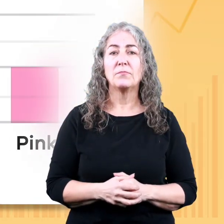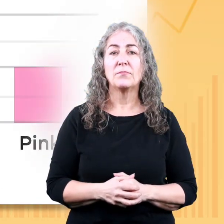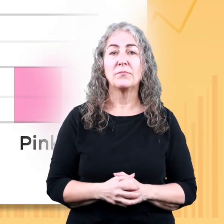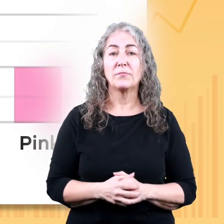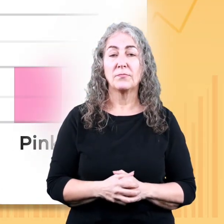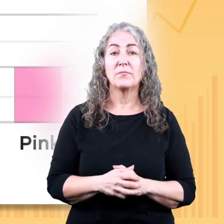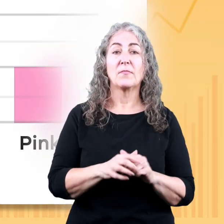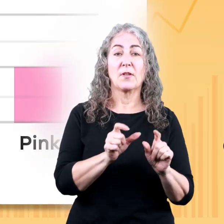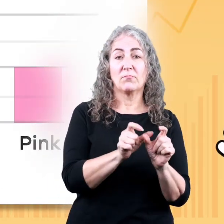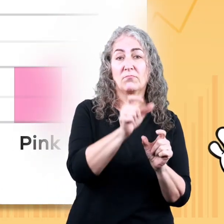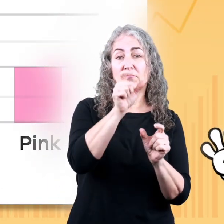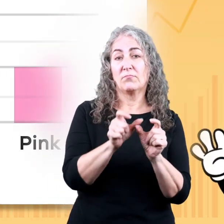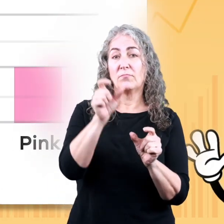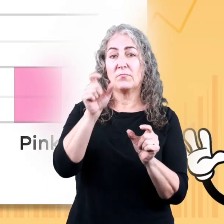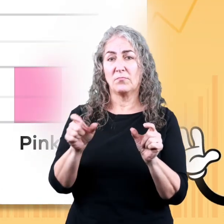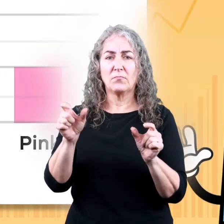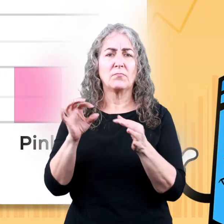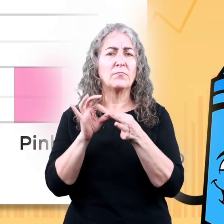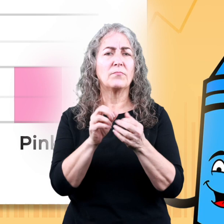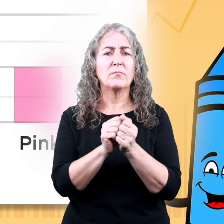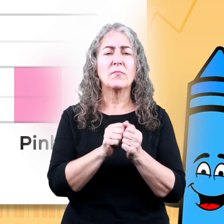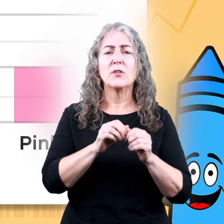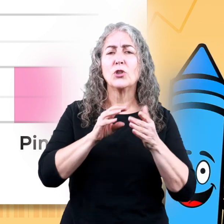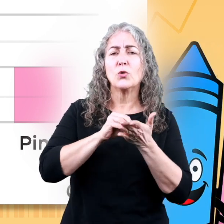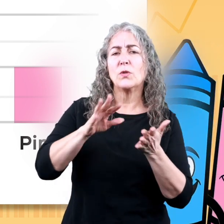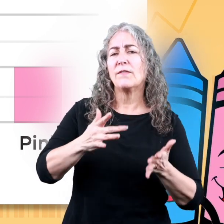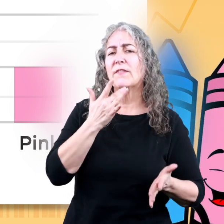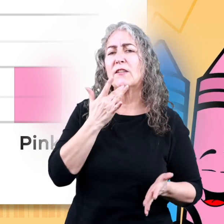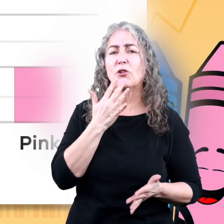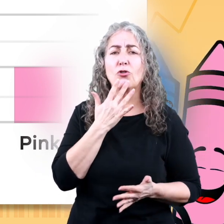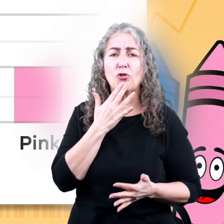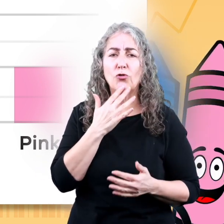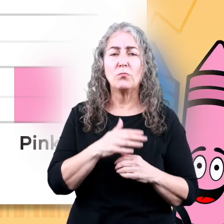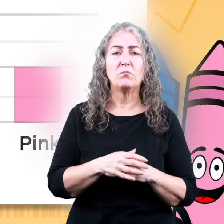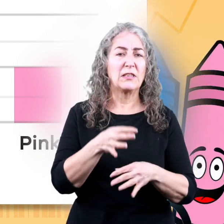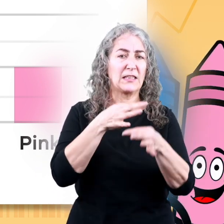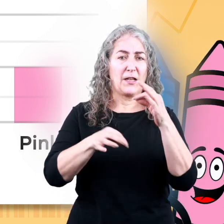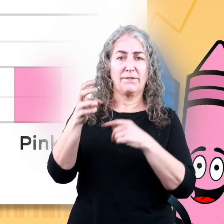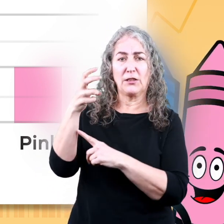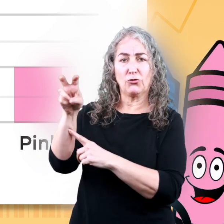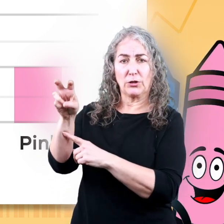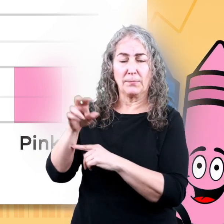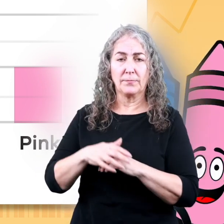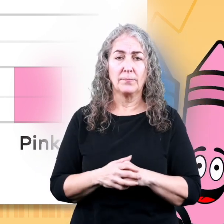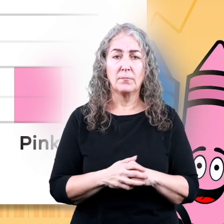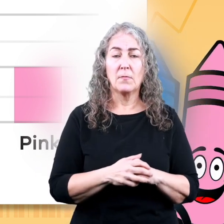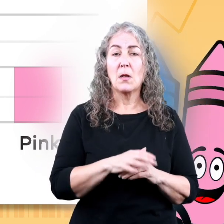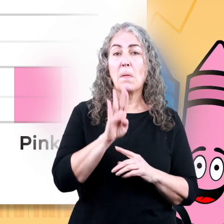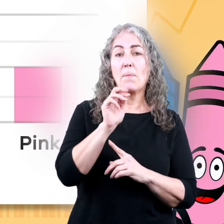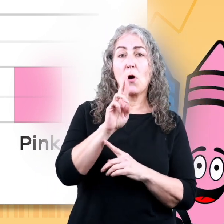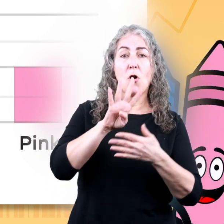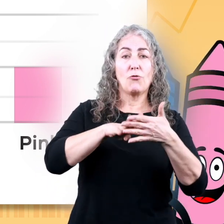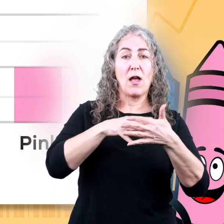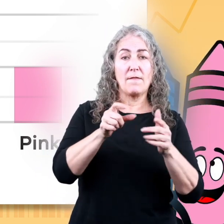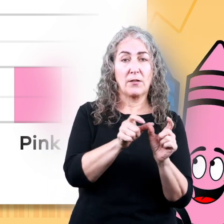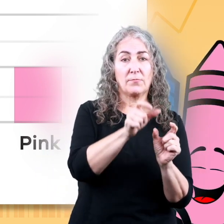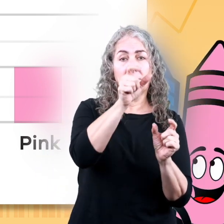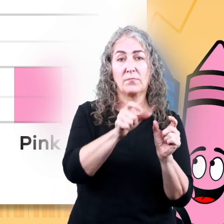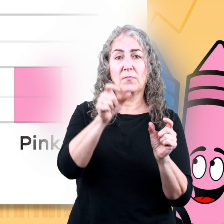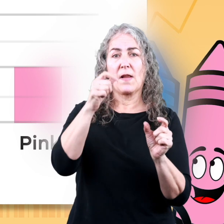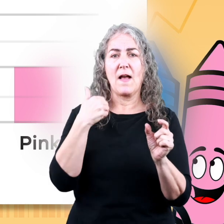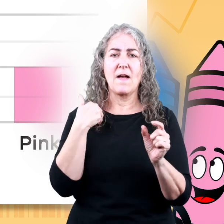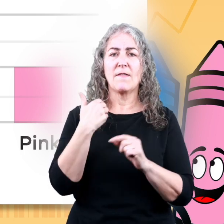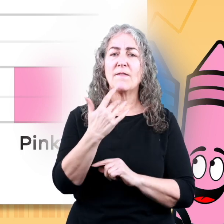This graph is about students' favorite colors instead of field trips. The bar graph has a title on the top,